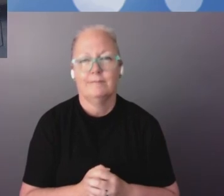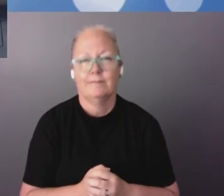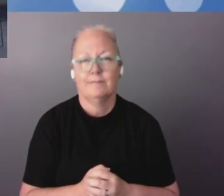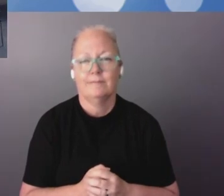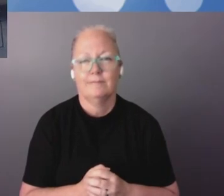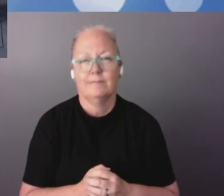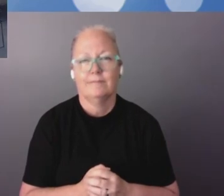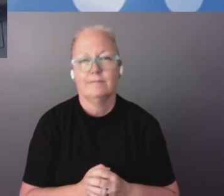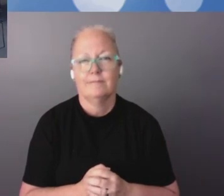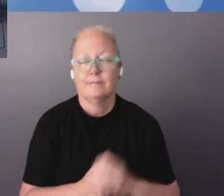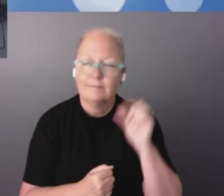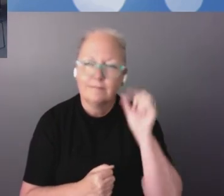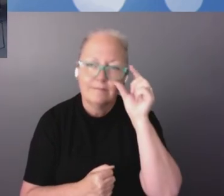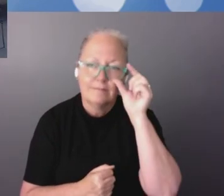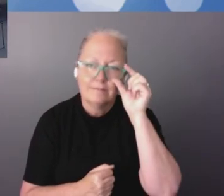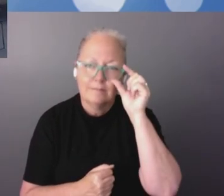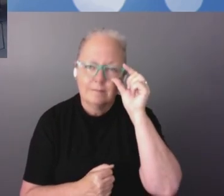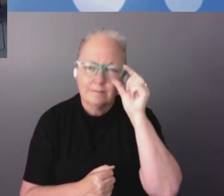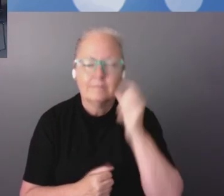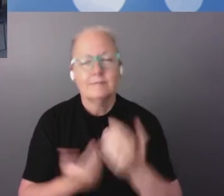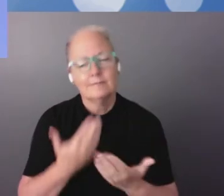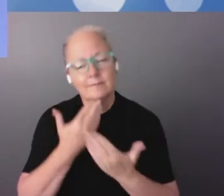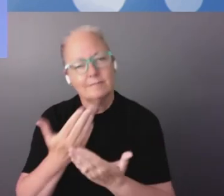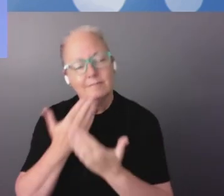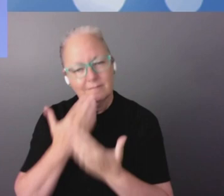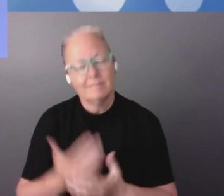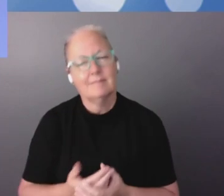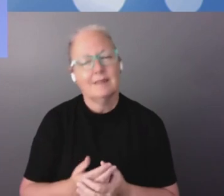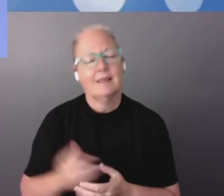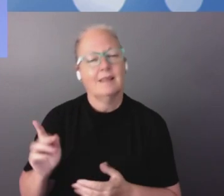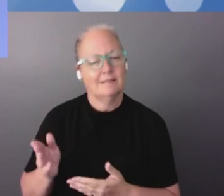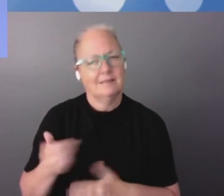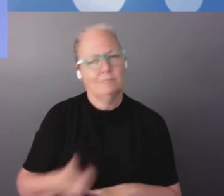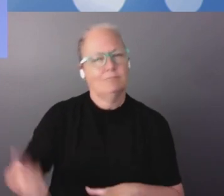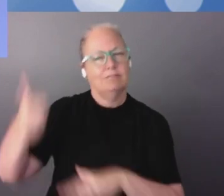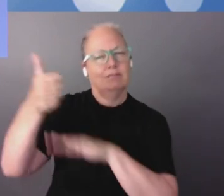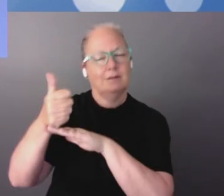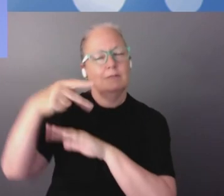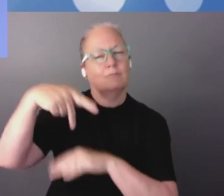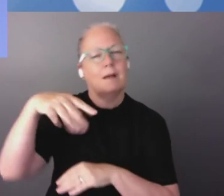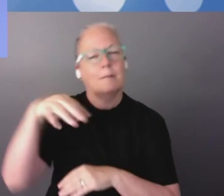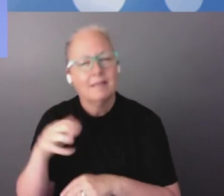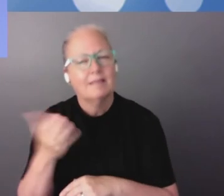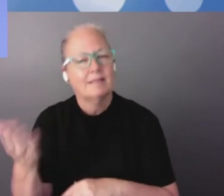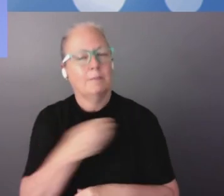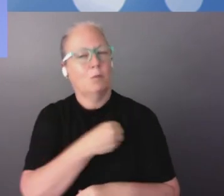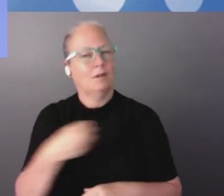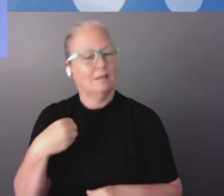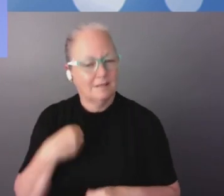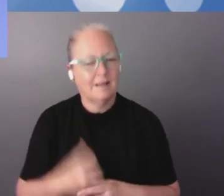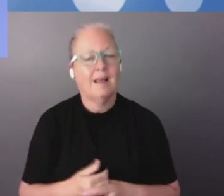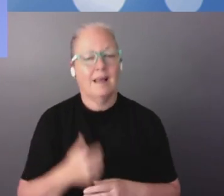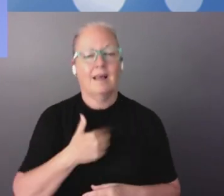Thank you very much. Prime Minister of the Republic of Poland, Mr. Mateusz Morawiecki, thank you for your speech. And in this moment, ladies and gentlemen, I have to emphasize